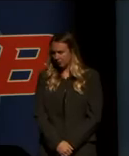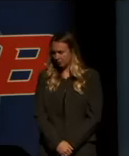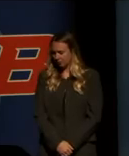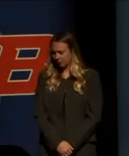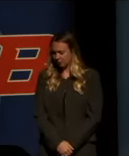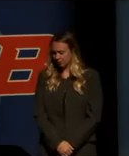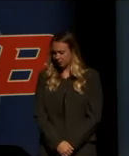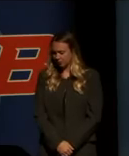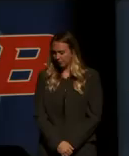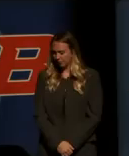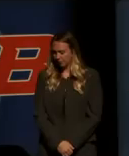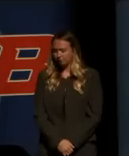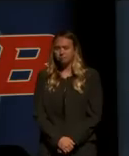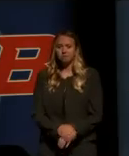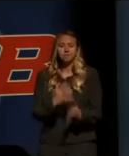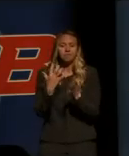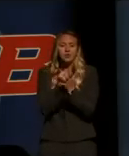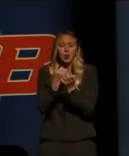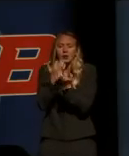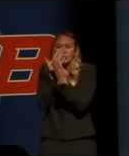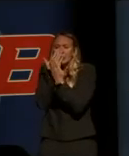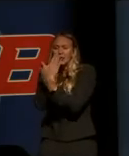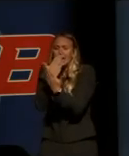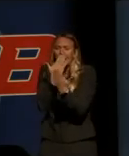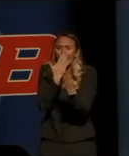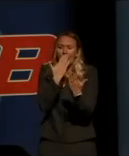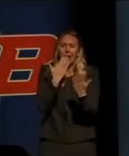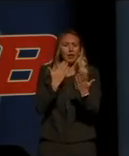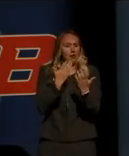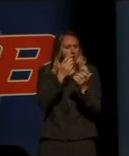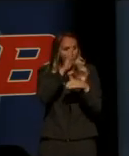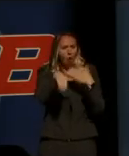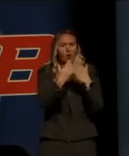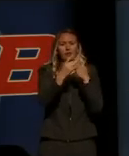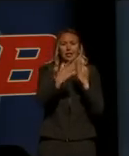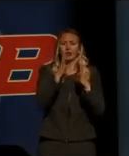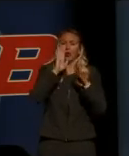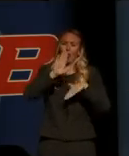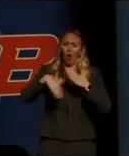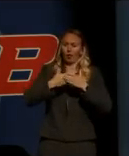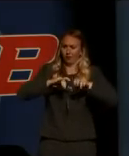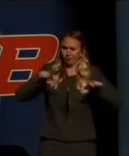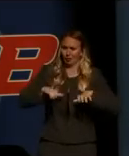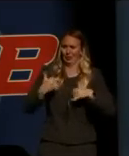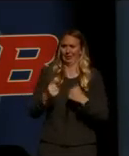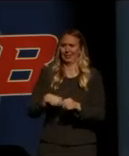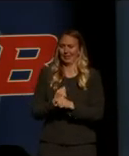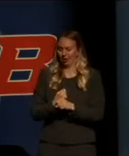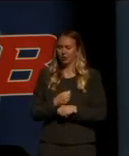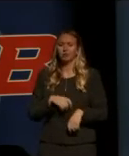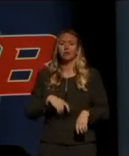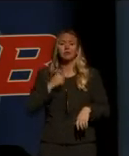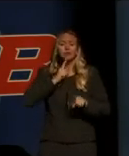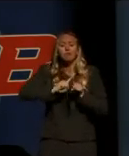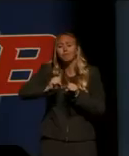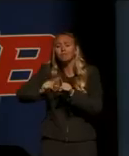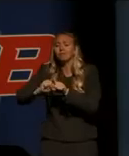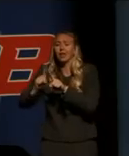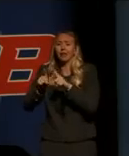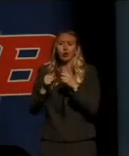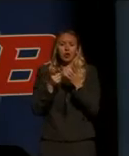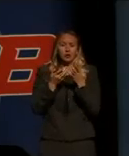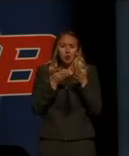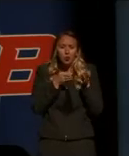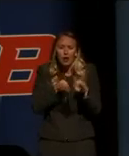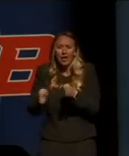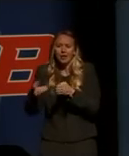I want to thank all of our extraordinary leaders for everything they have done this year, for all the incredible ways that they